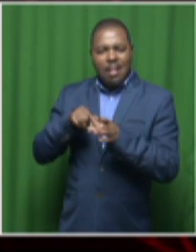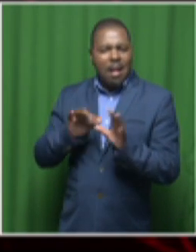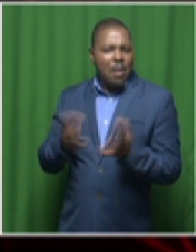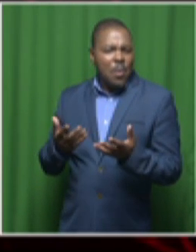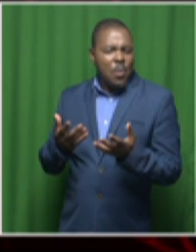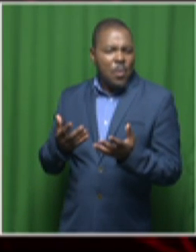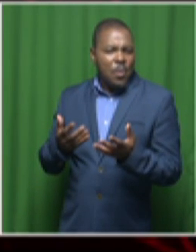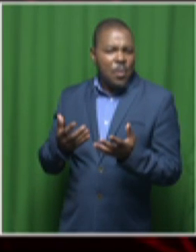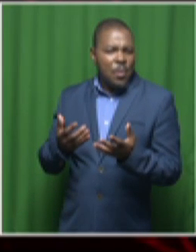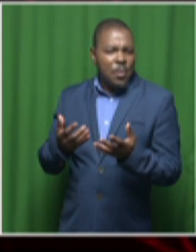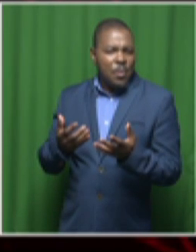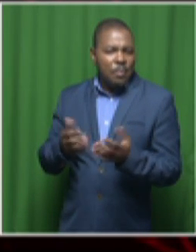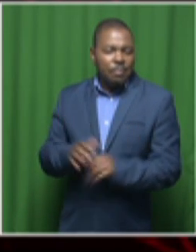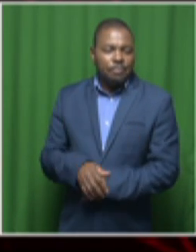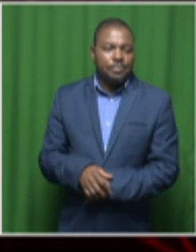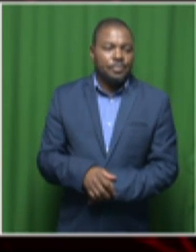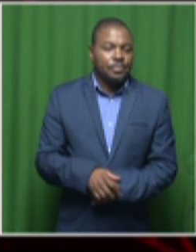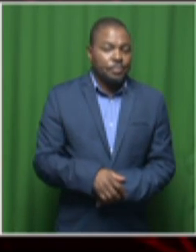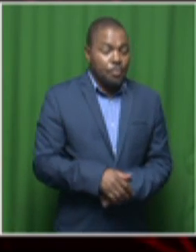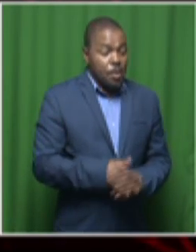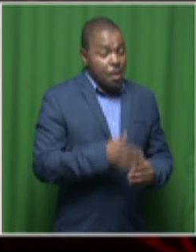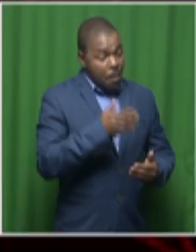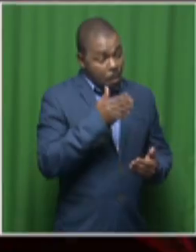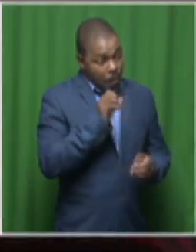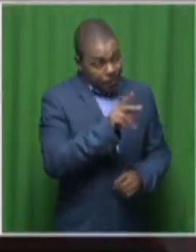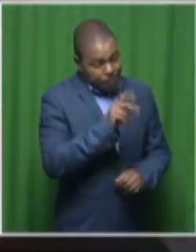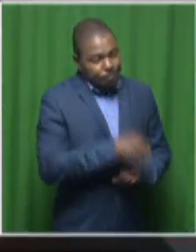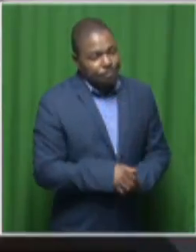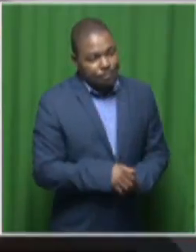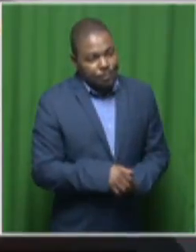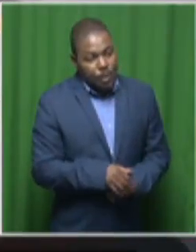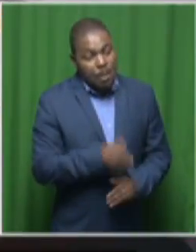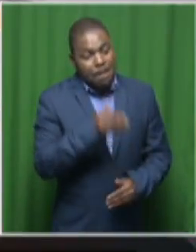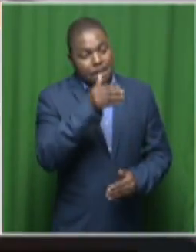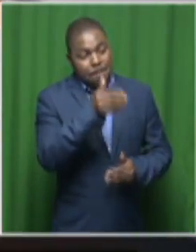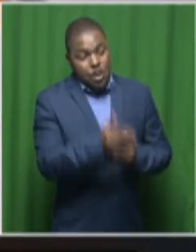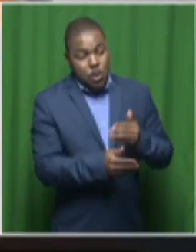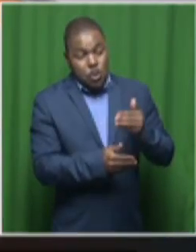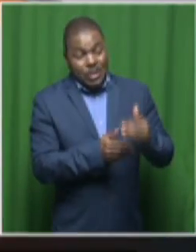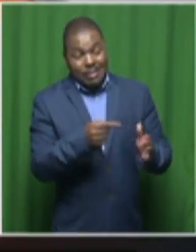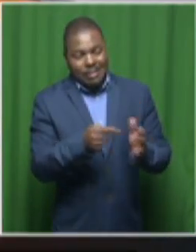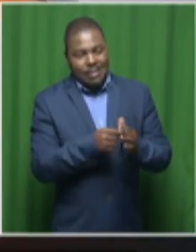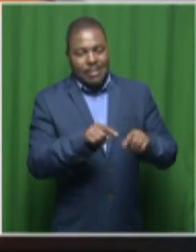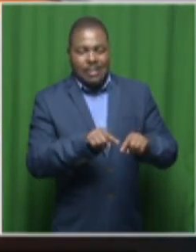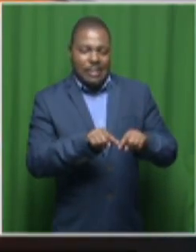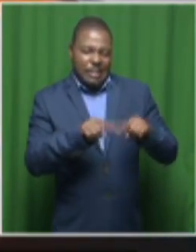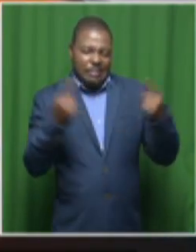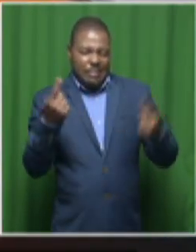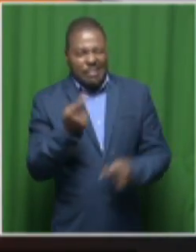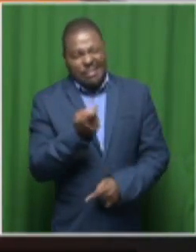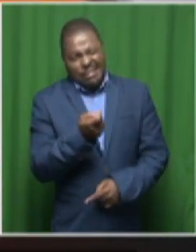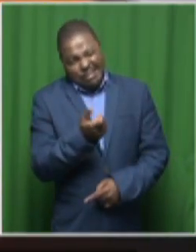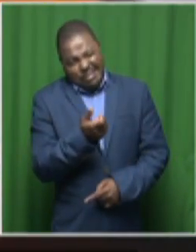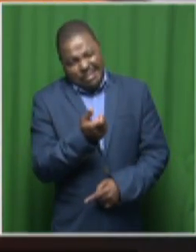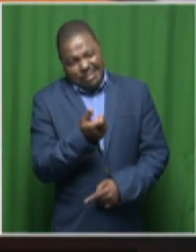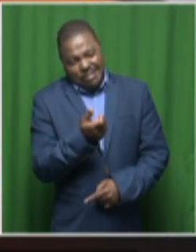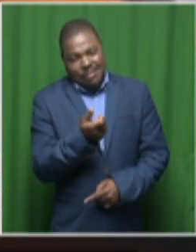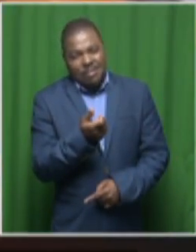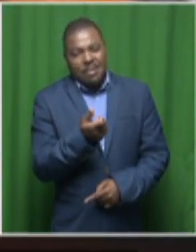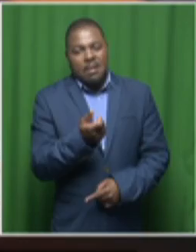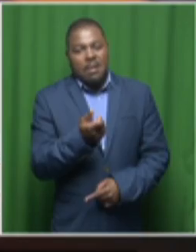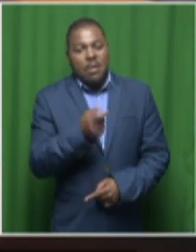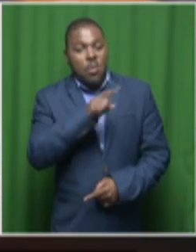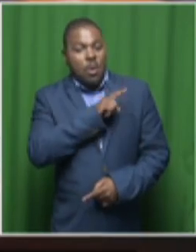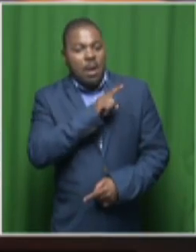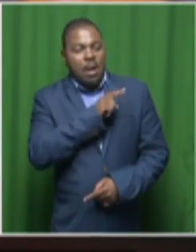So the process was, it was a bit different this time around, because I had not been